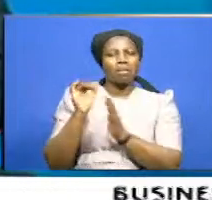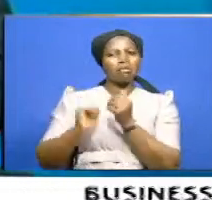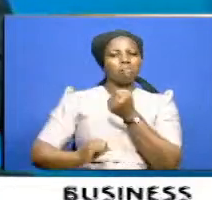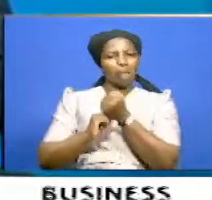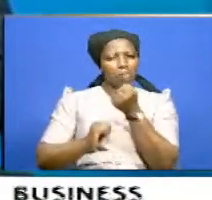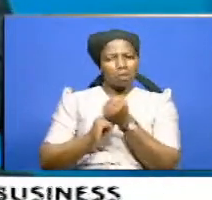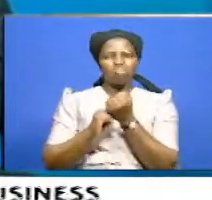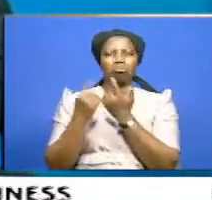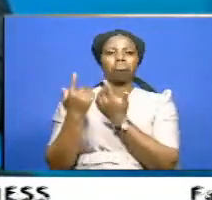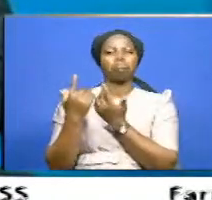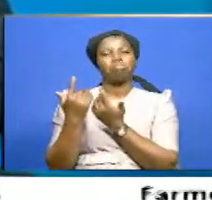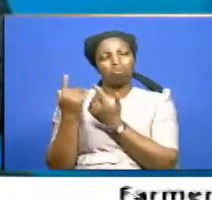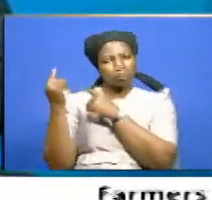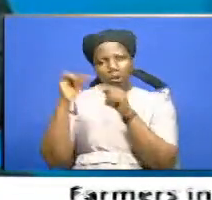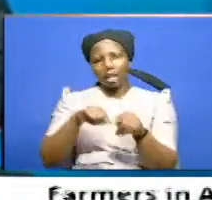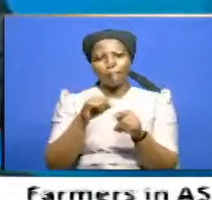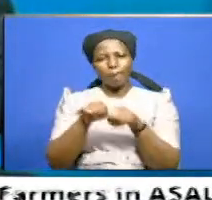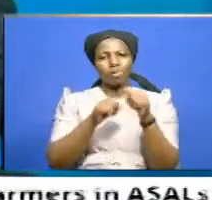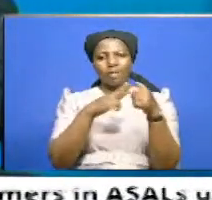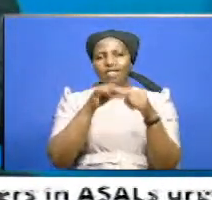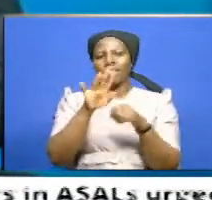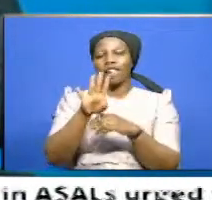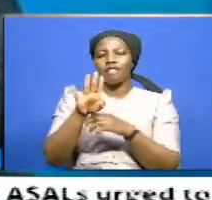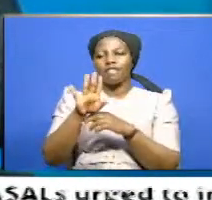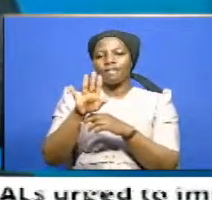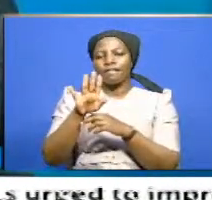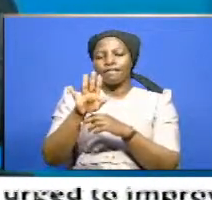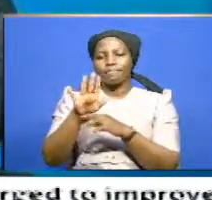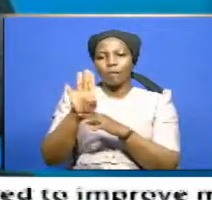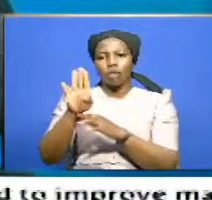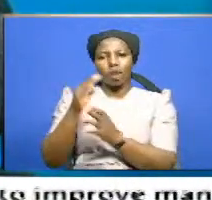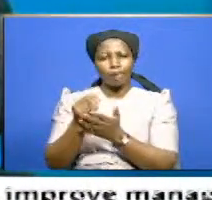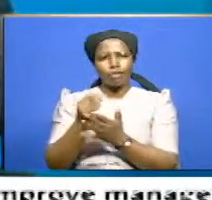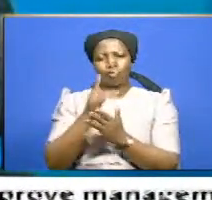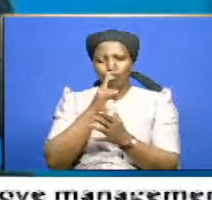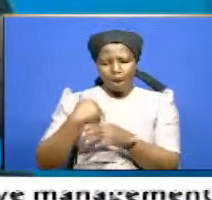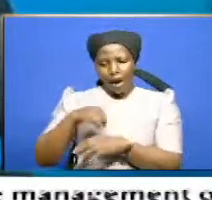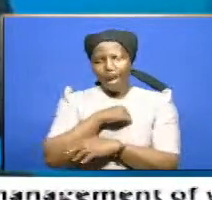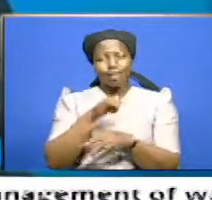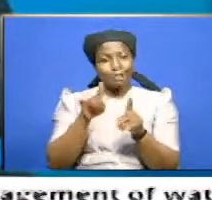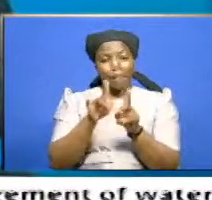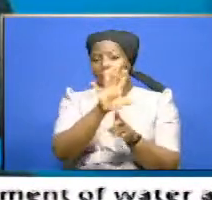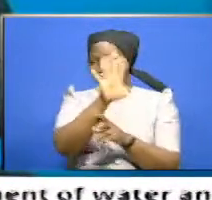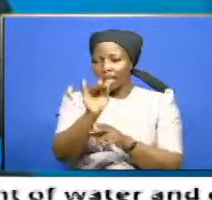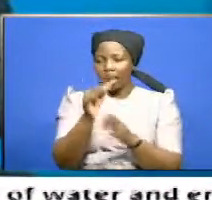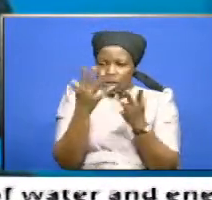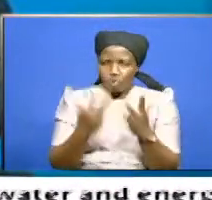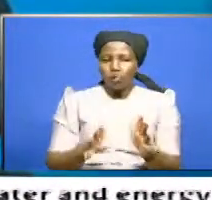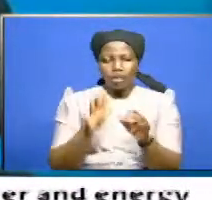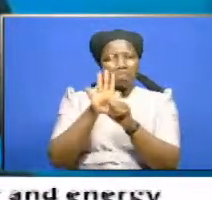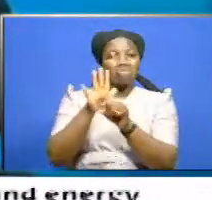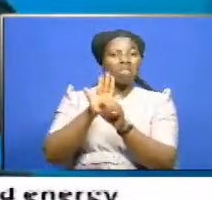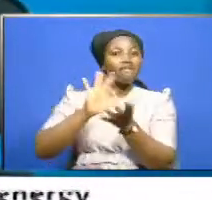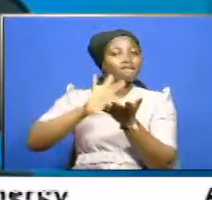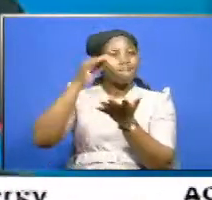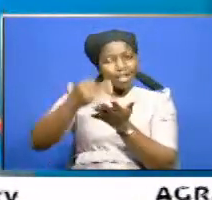about $75 billion per year. So we already lose as a continent a lot of funds If we manage to plug some of those holes, then we would not